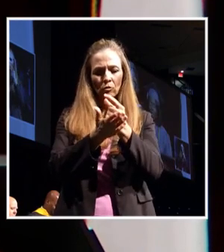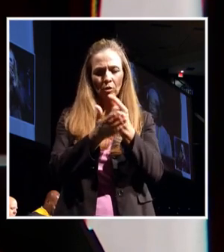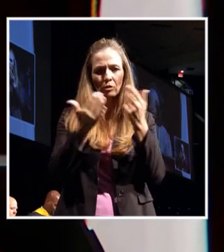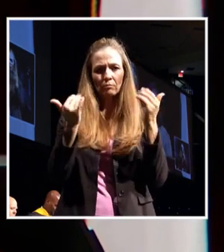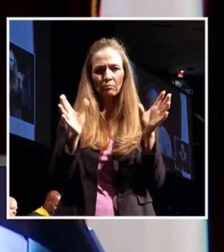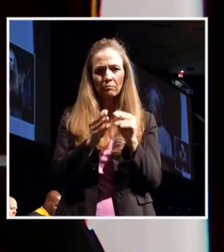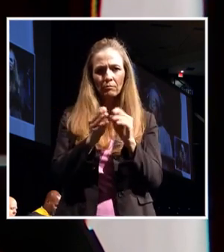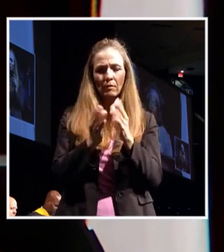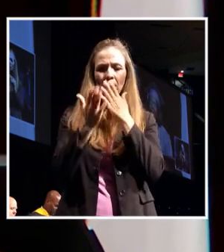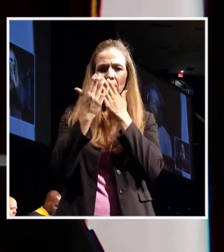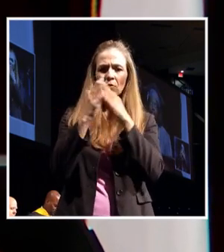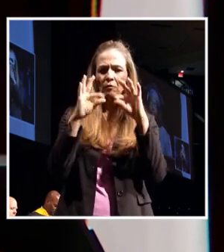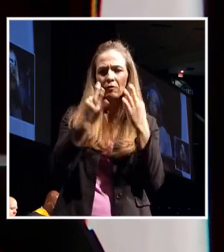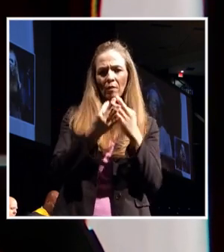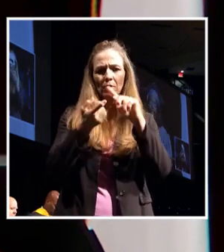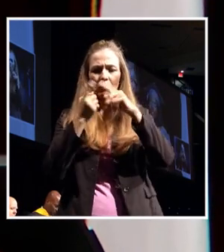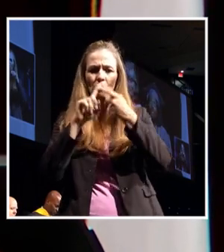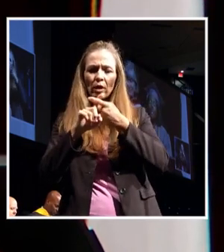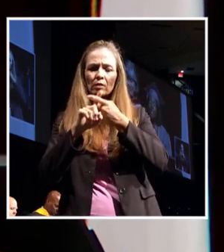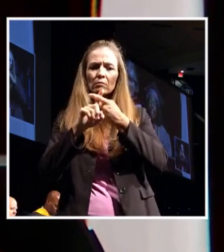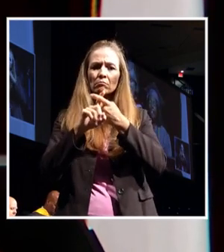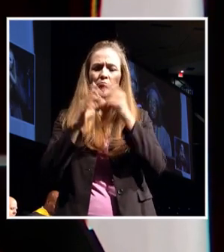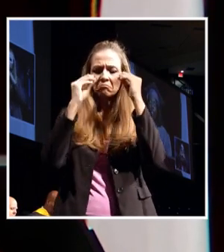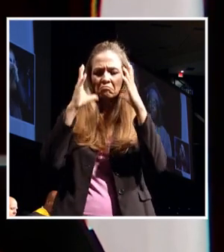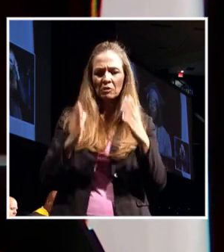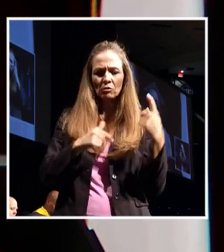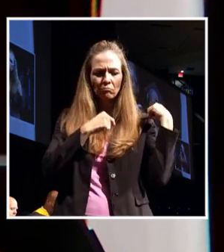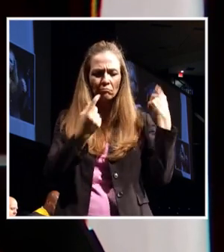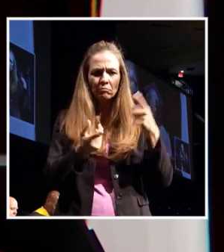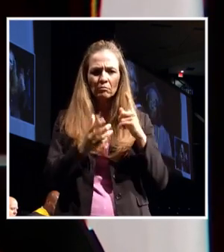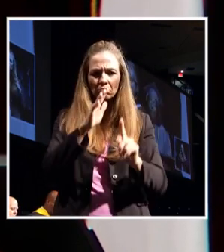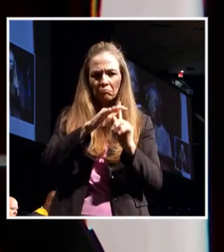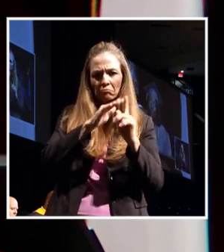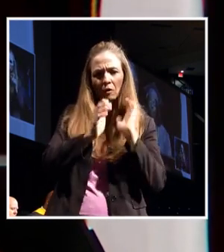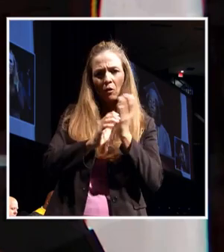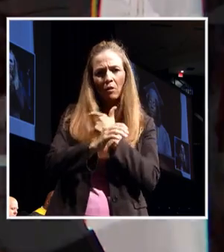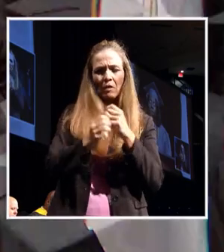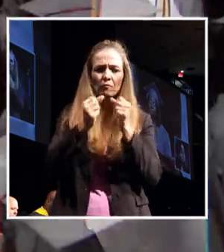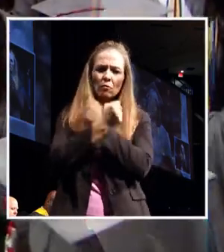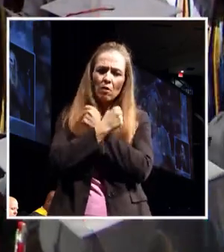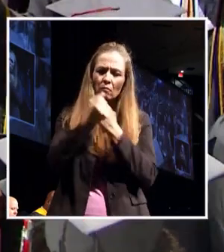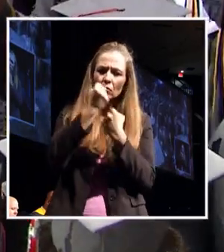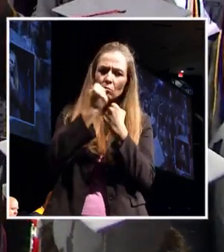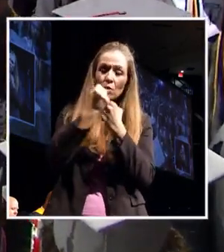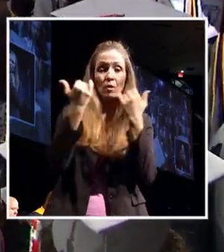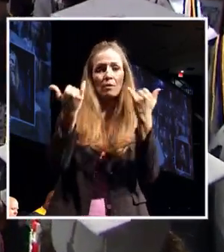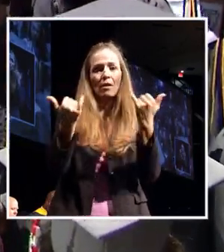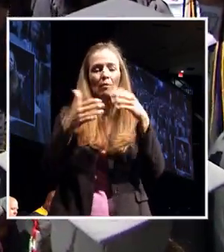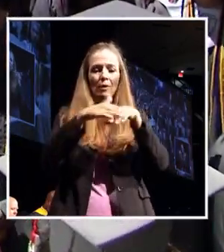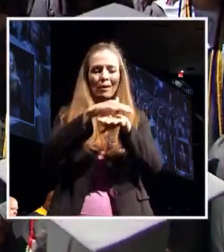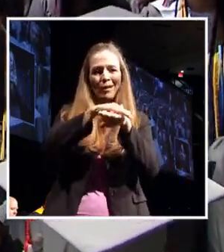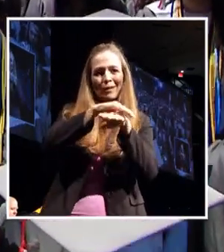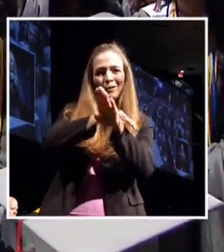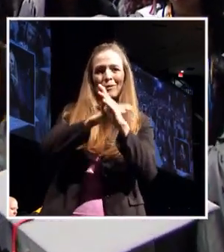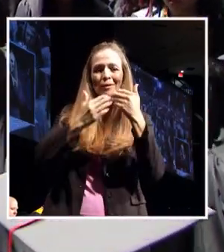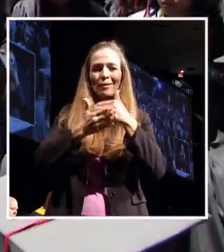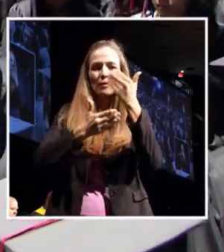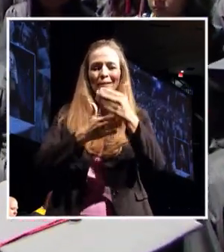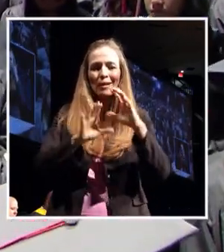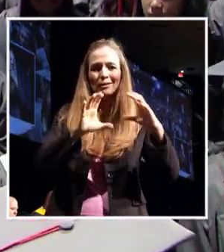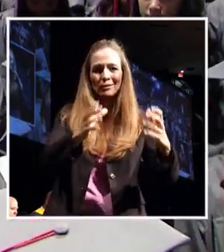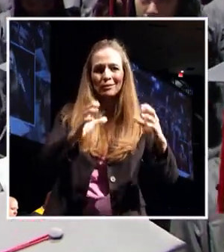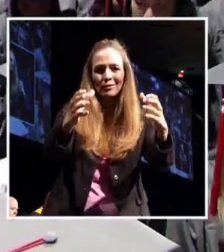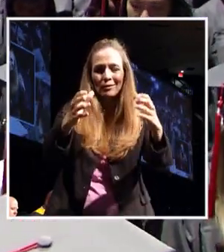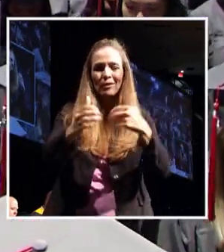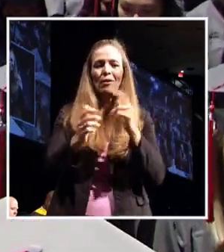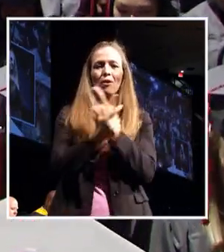graduation. I thank you for the family, the friends, and the teachers that you've placed in our lives for love and support. Now, as we enter into the next phase of our